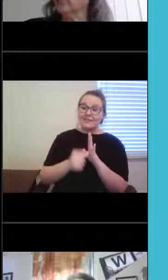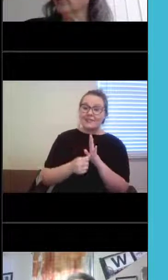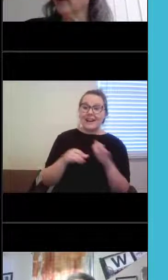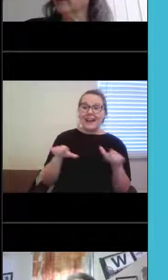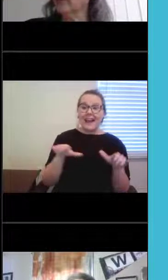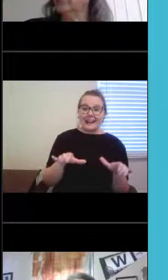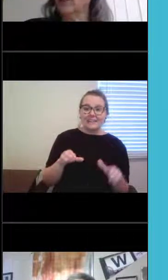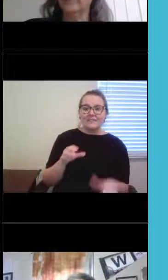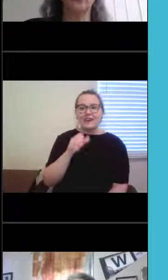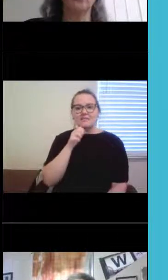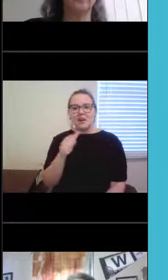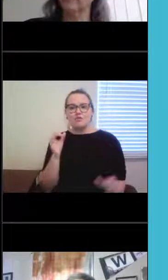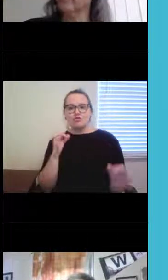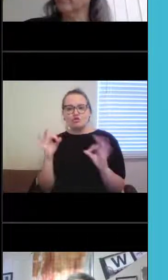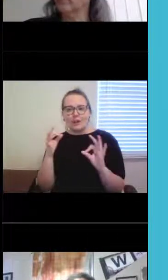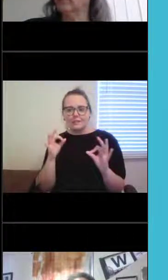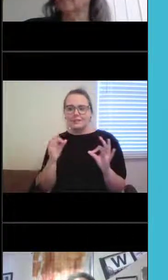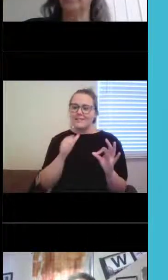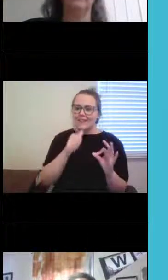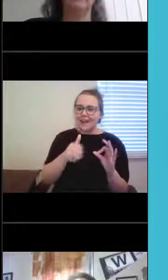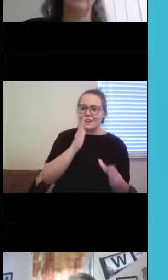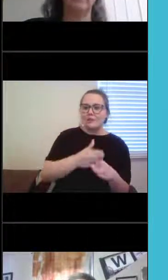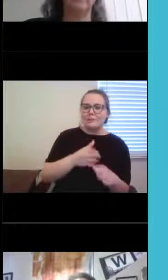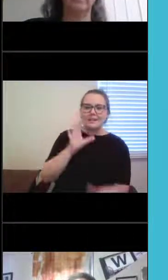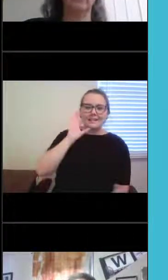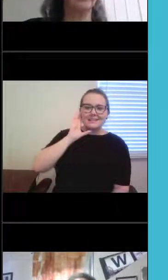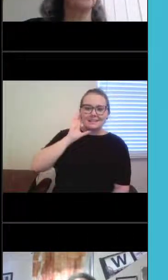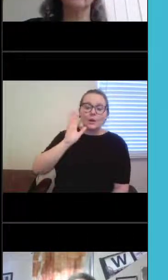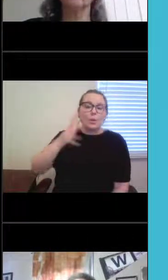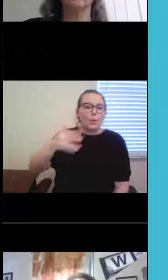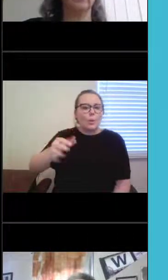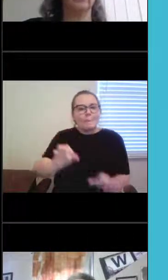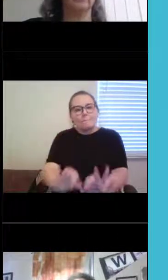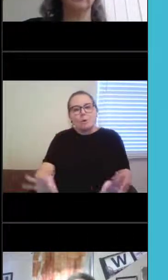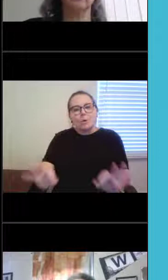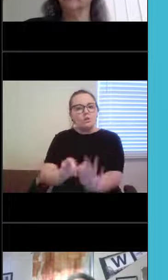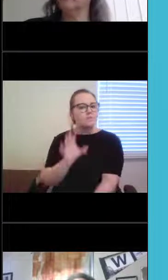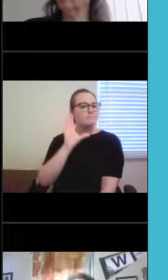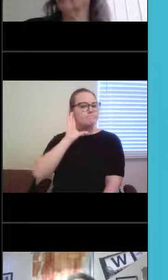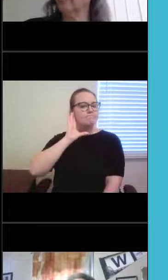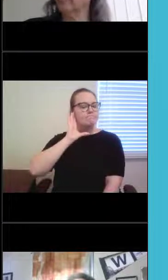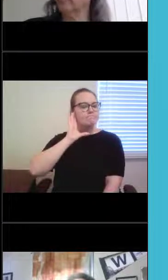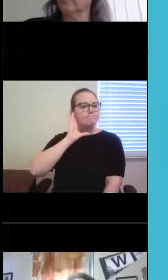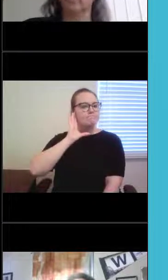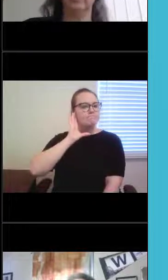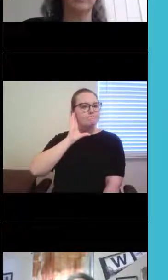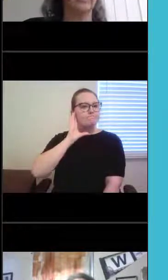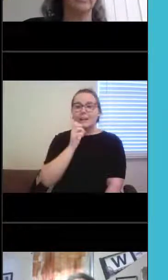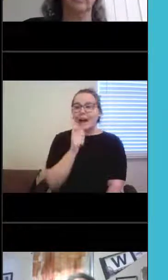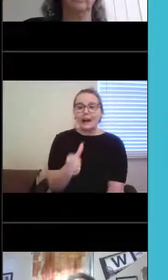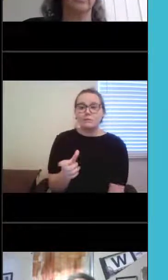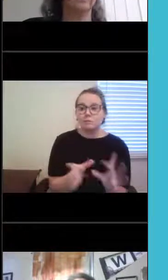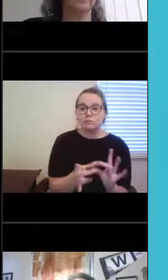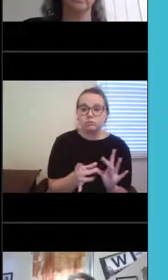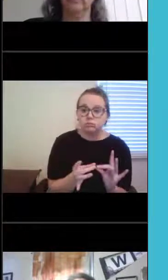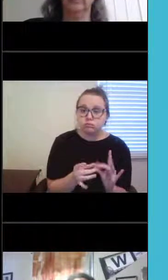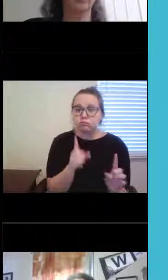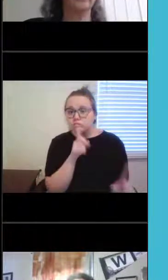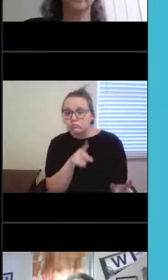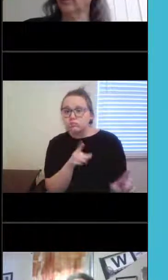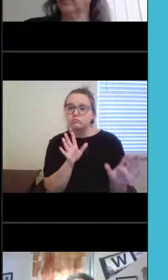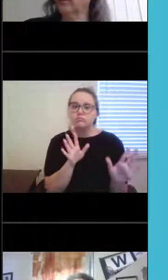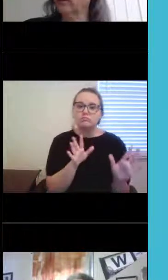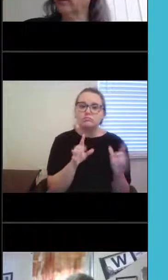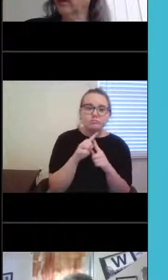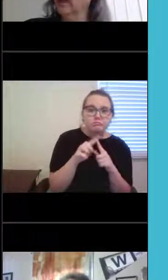and non-distracted and non-interrupted listening as being key, right, just to listen, not even important necessarily to be saying stuff or